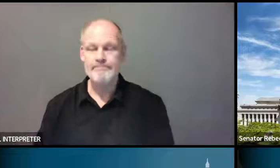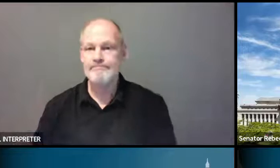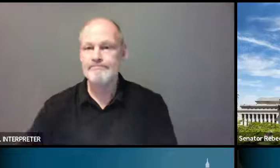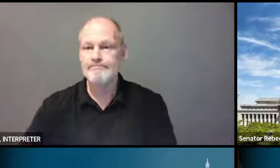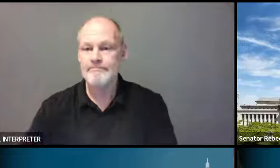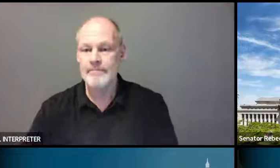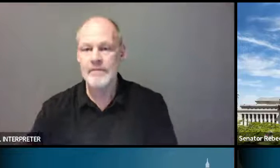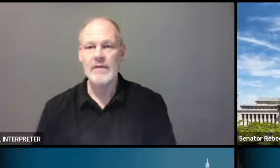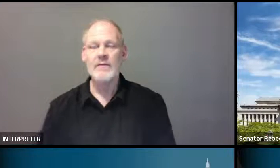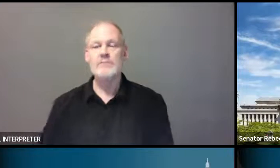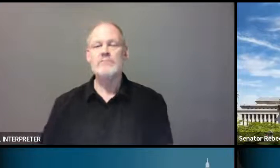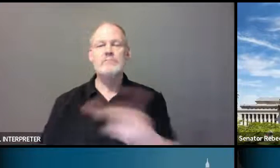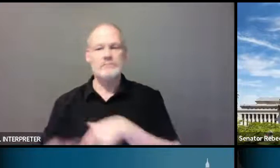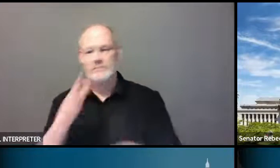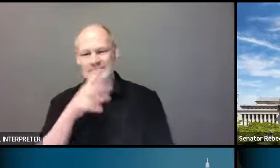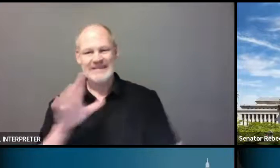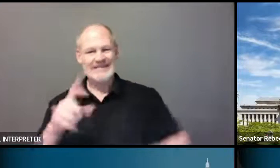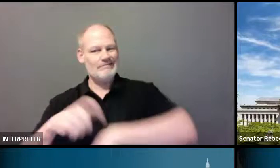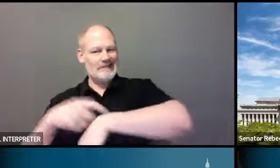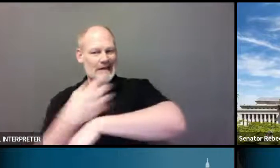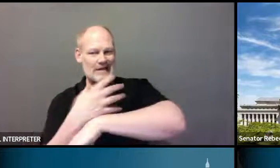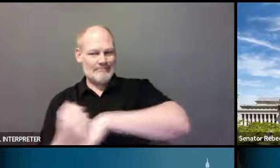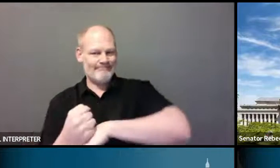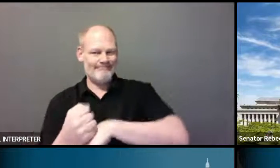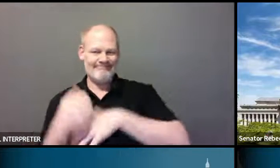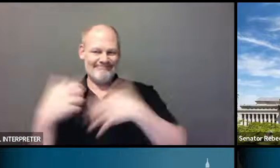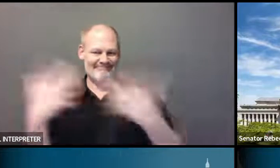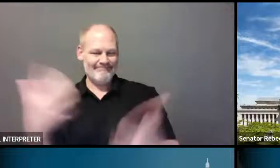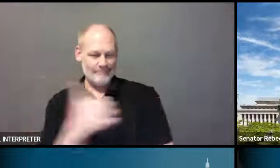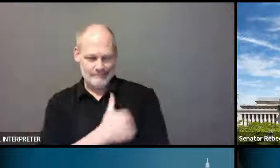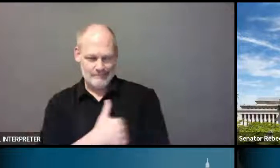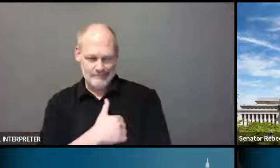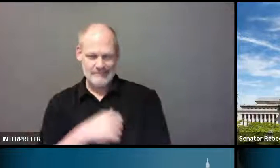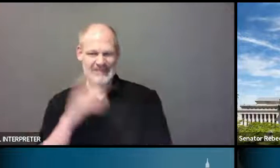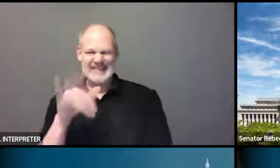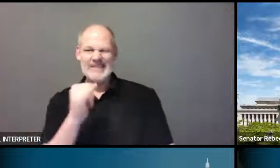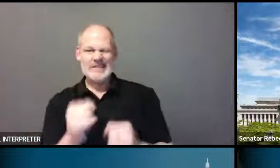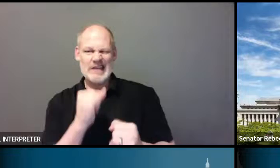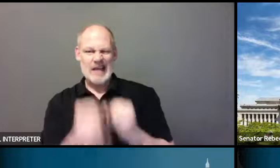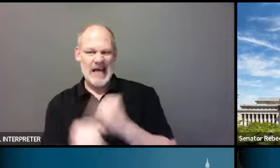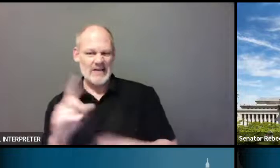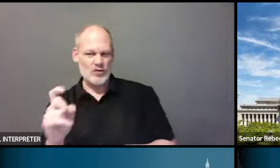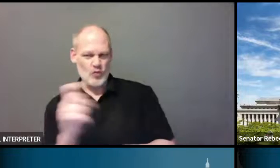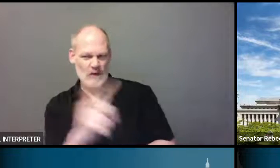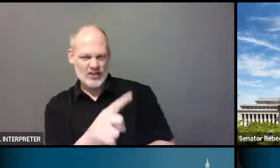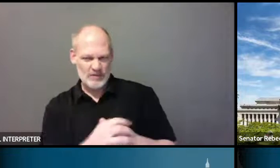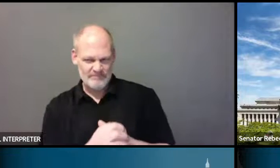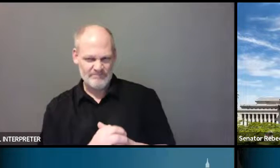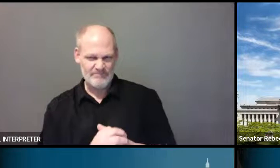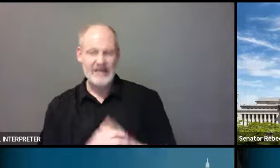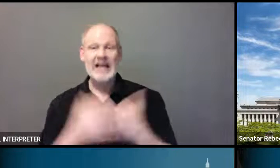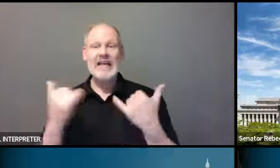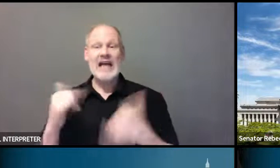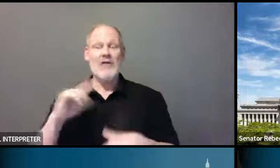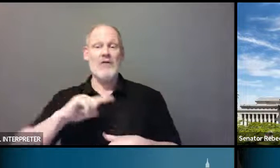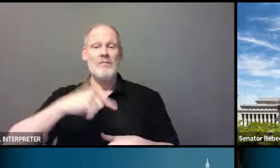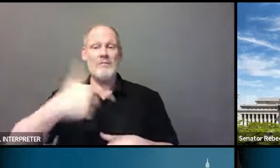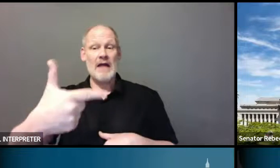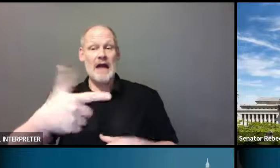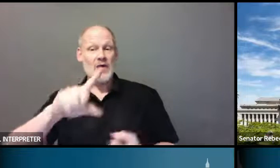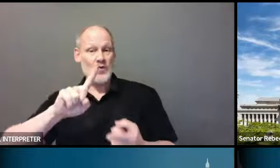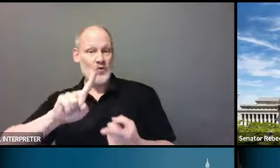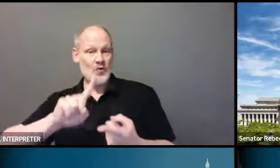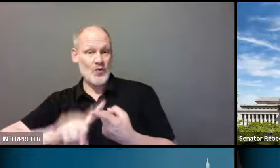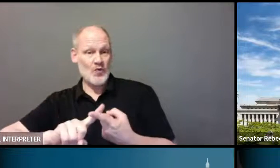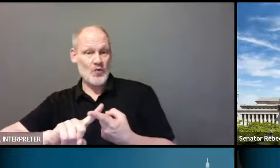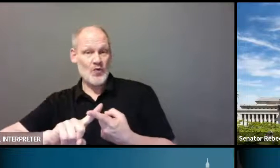We are running out of time tonight, unfortunately. That will have to be our last question. And I'm going to turn it back over to our lawmakers for